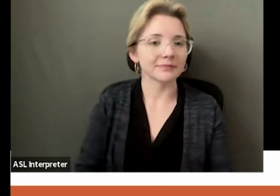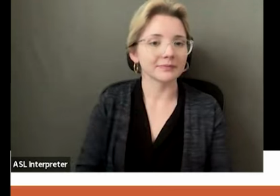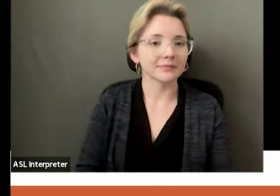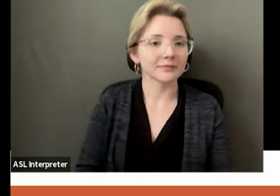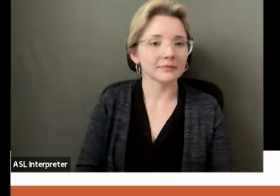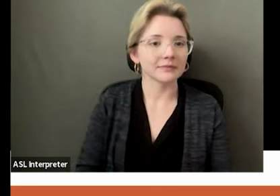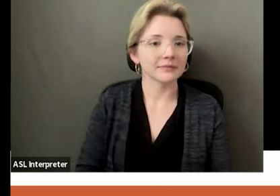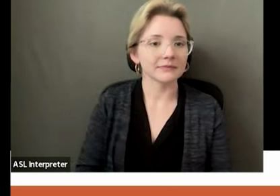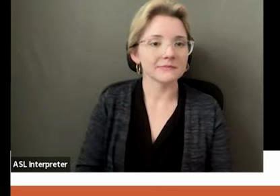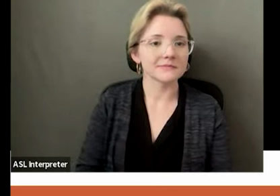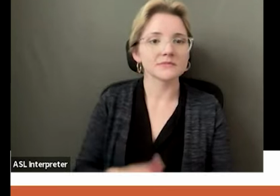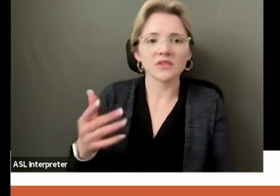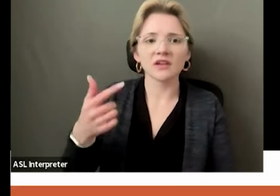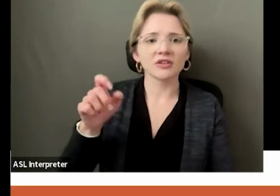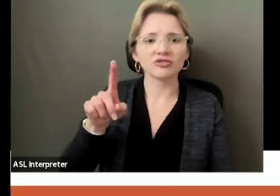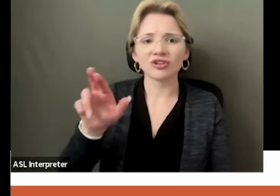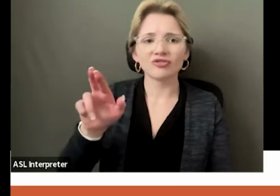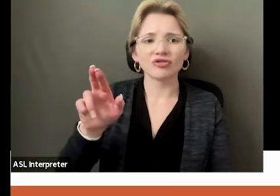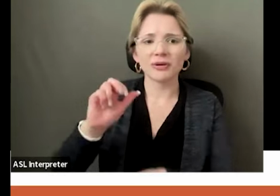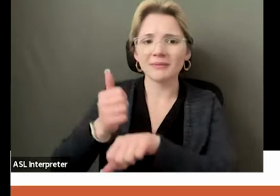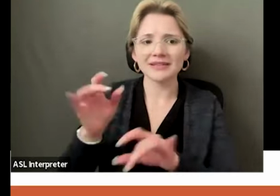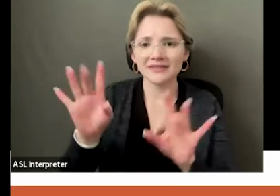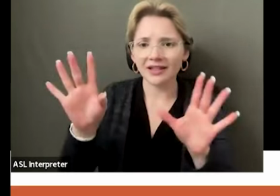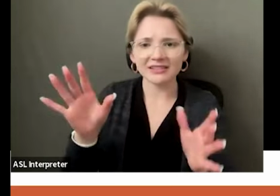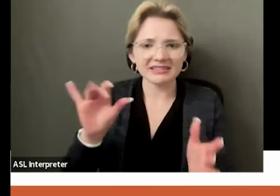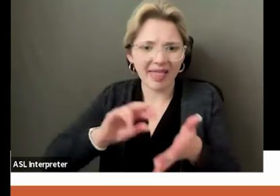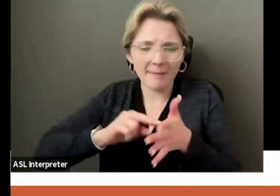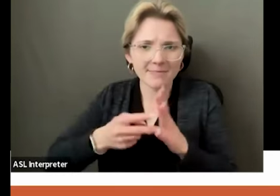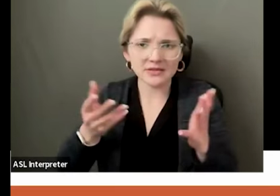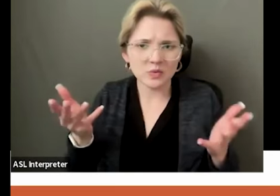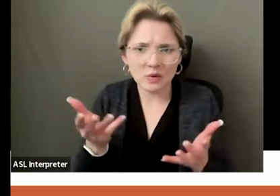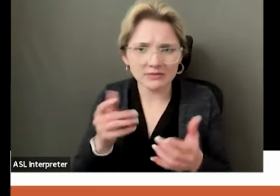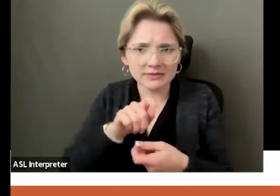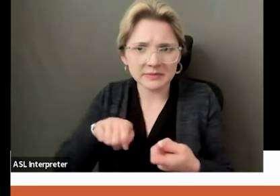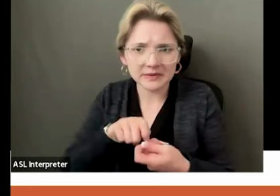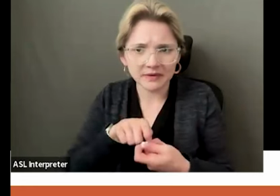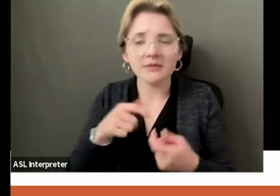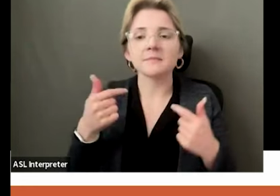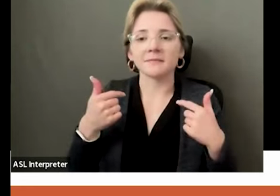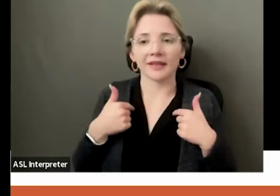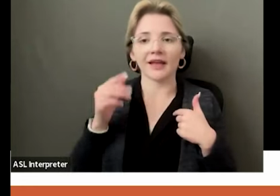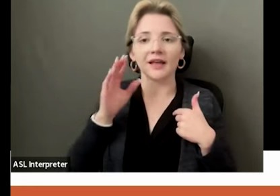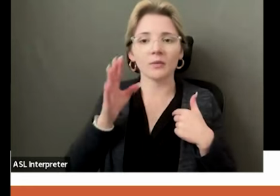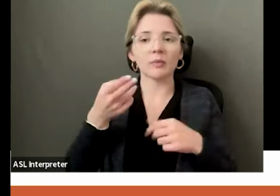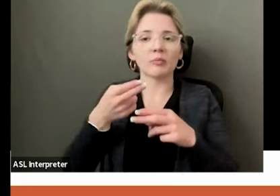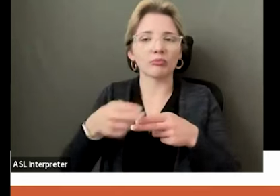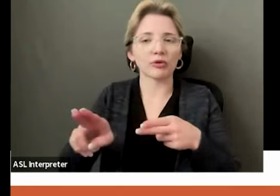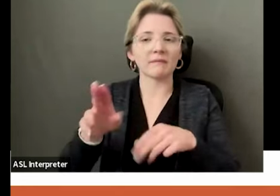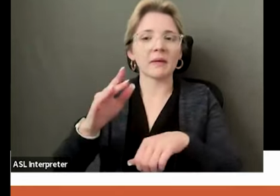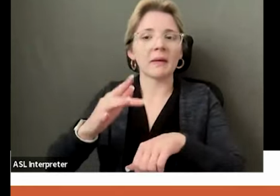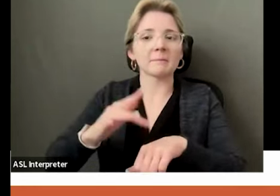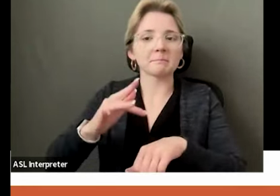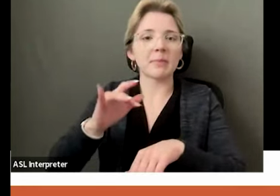So what is gender-based violence? So what are we talking about when we say gender-based violence? I'm going to touch on this just a little